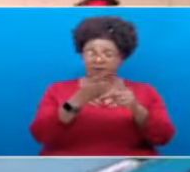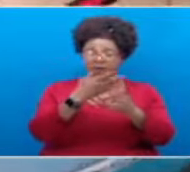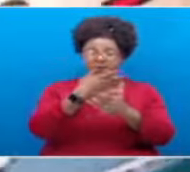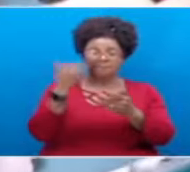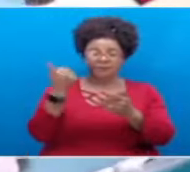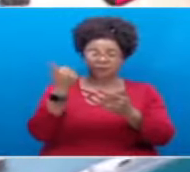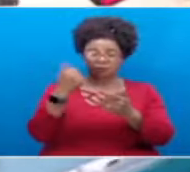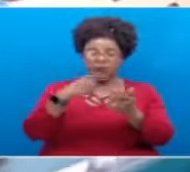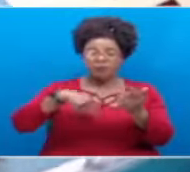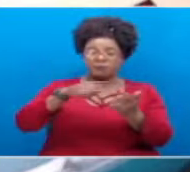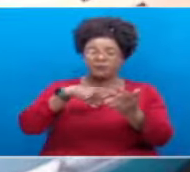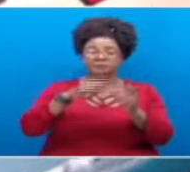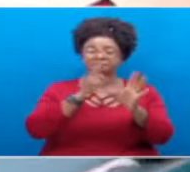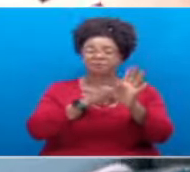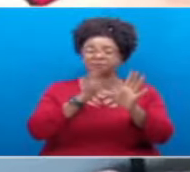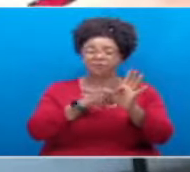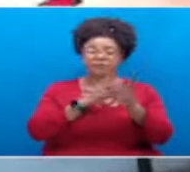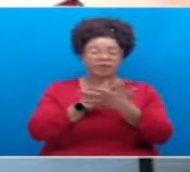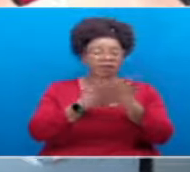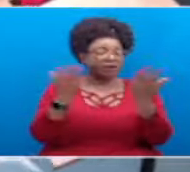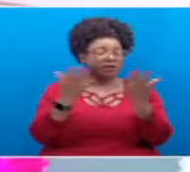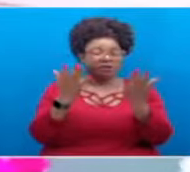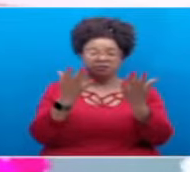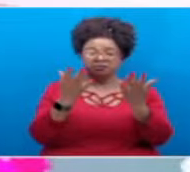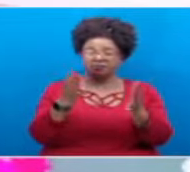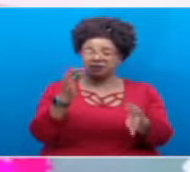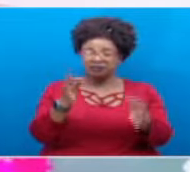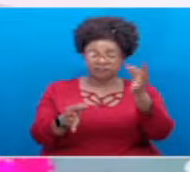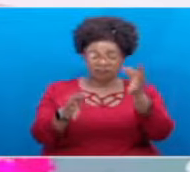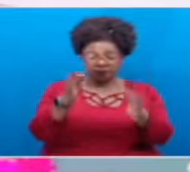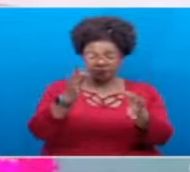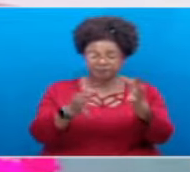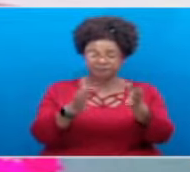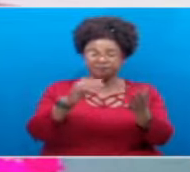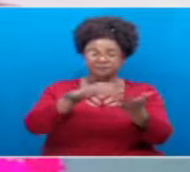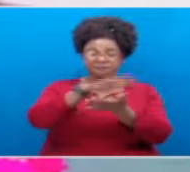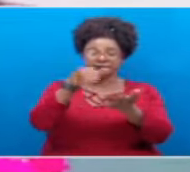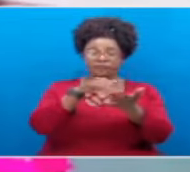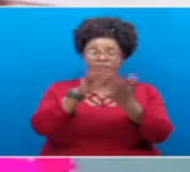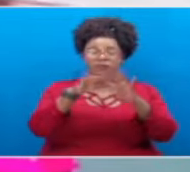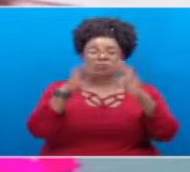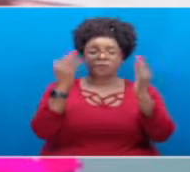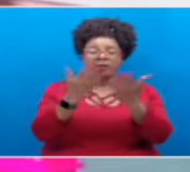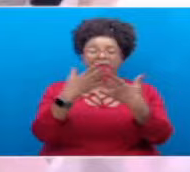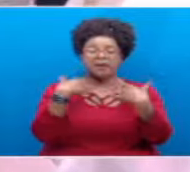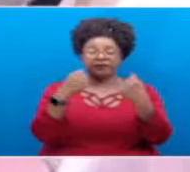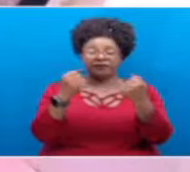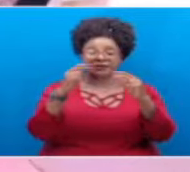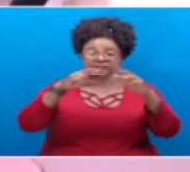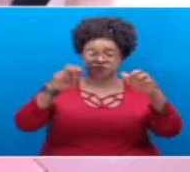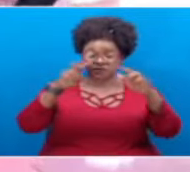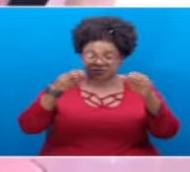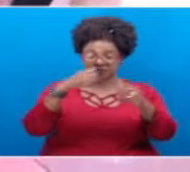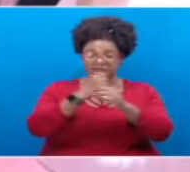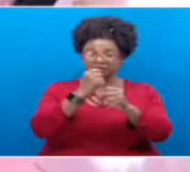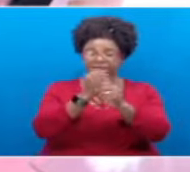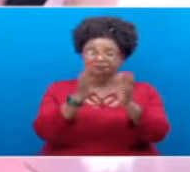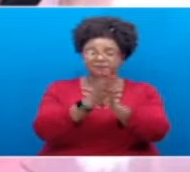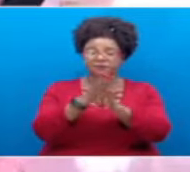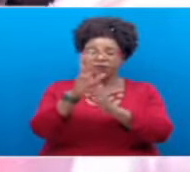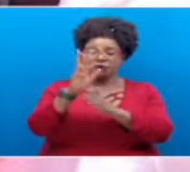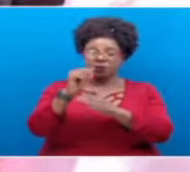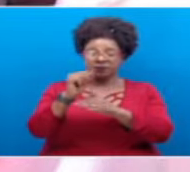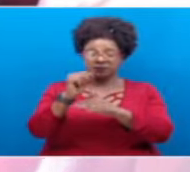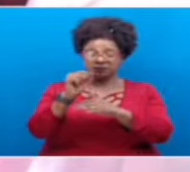to participate in any clinical trial. The Center for Global Health Research is run in collaboration with the US Center for